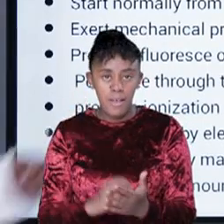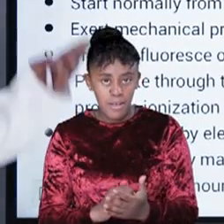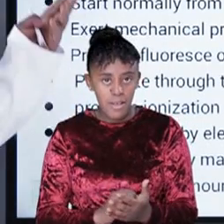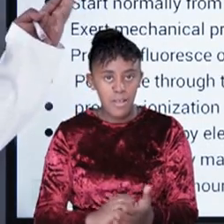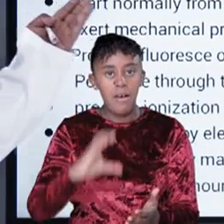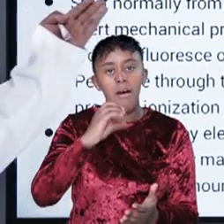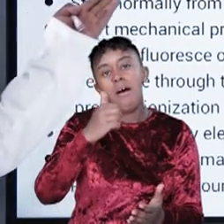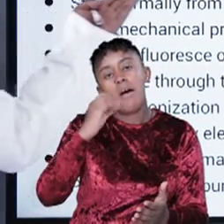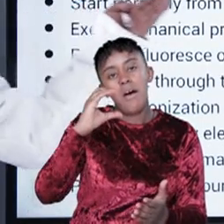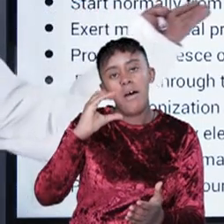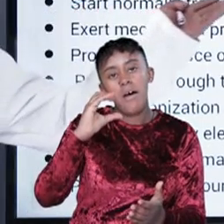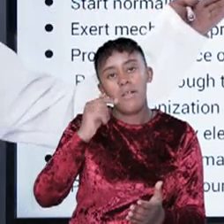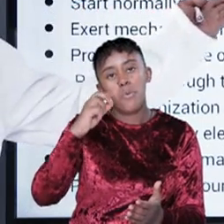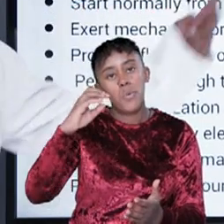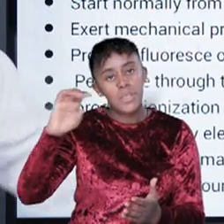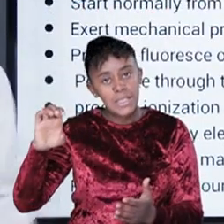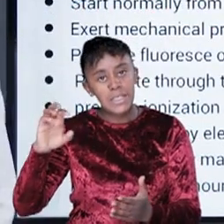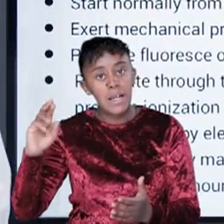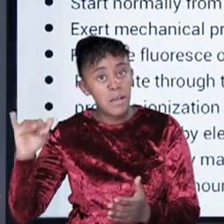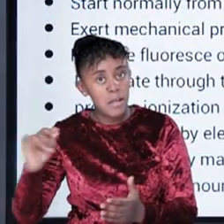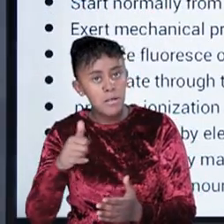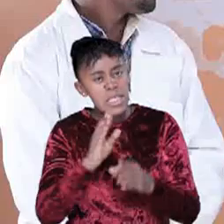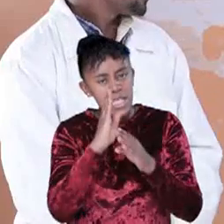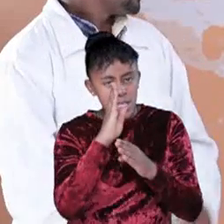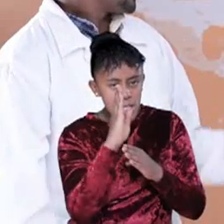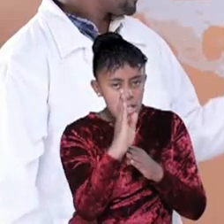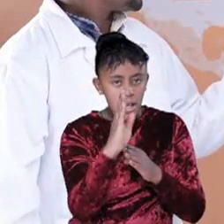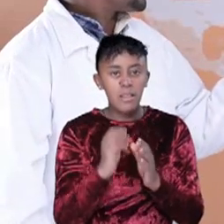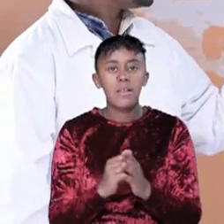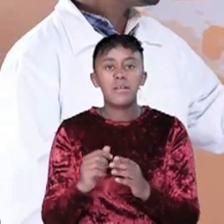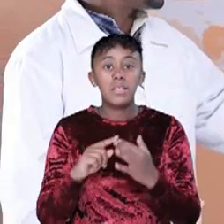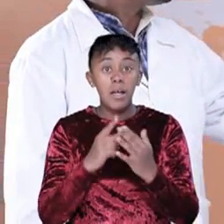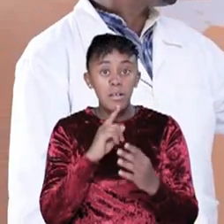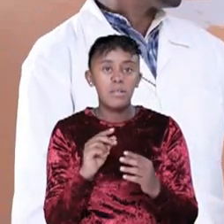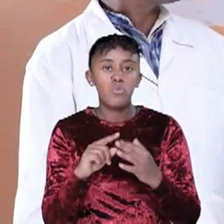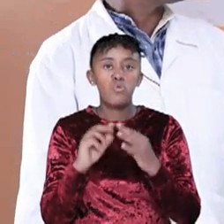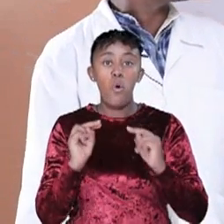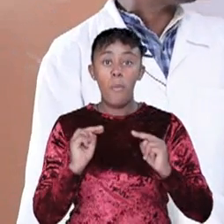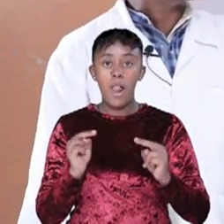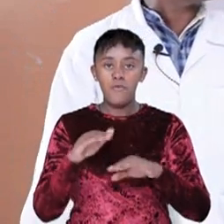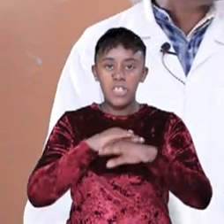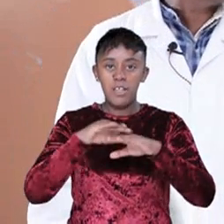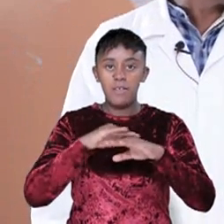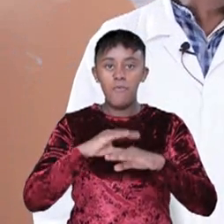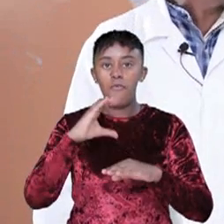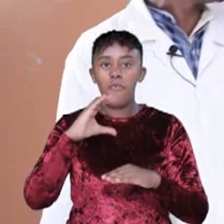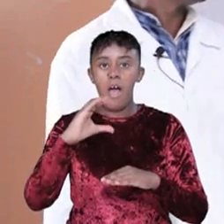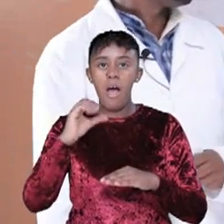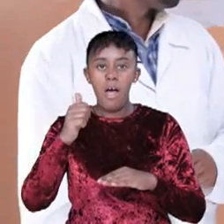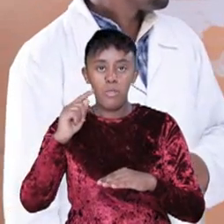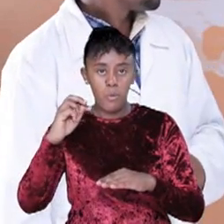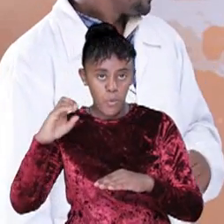rays. Cathode rays travel in a straight line. Cathode rays start normally from the surface of the